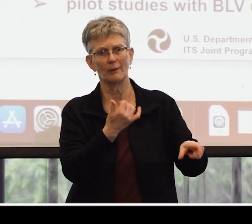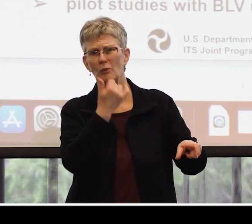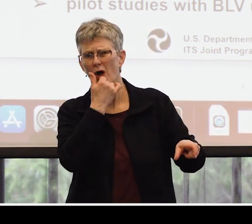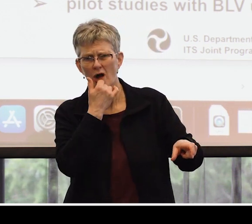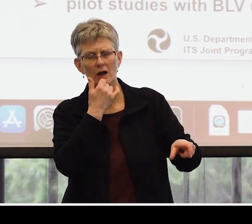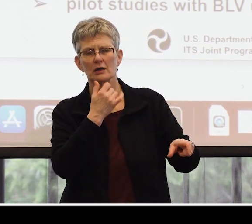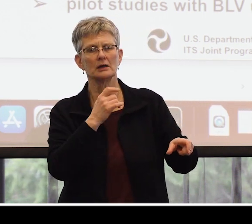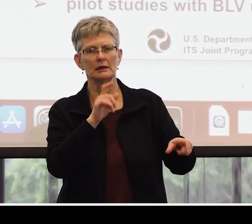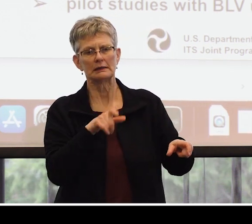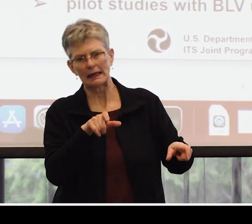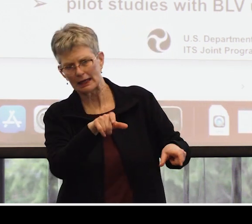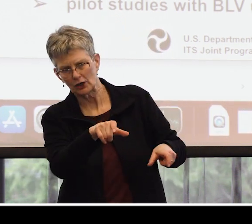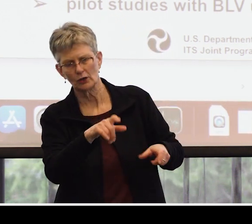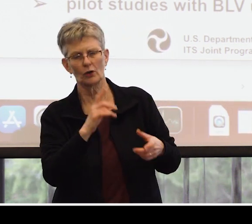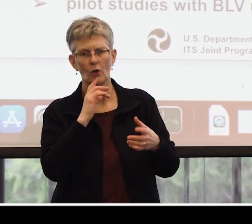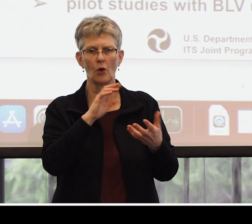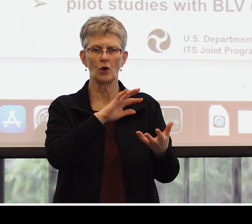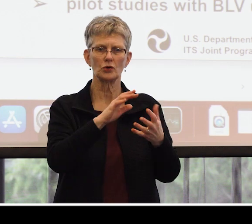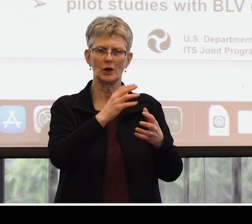Thanks.